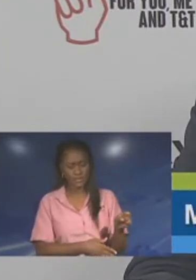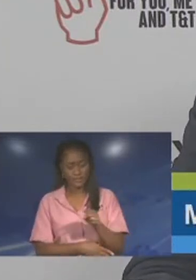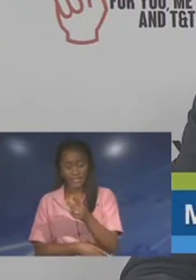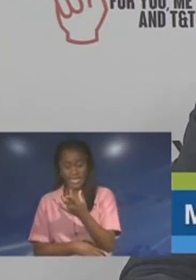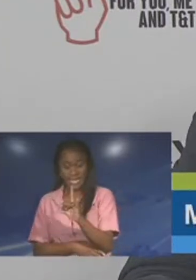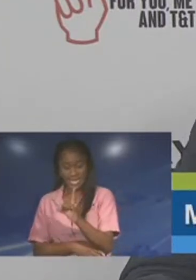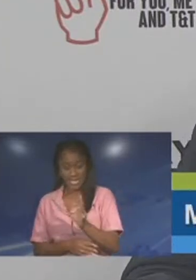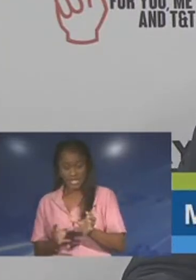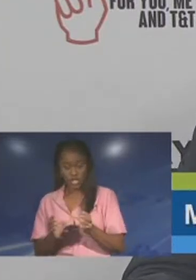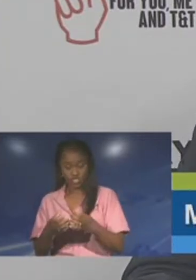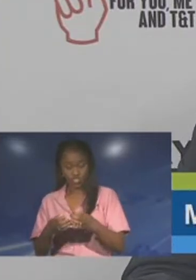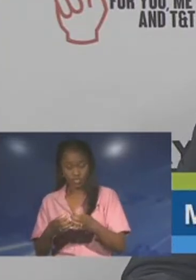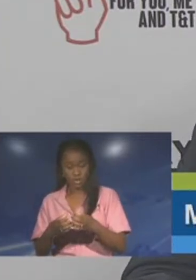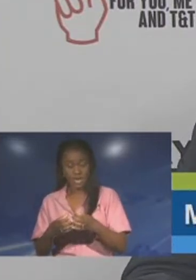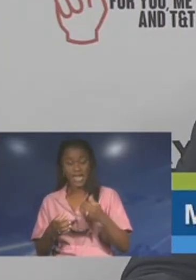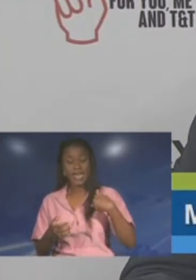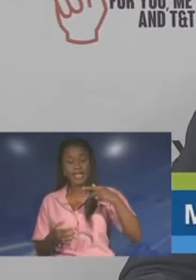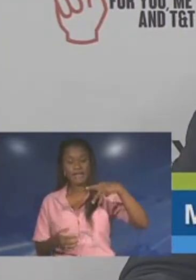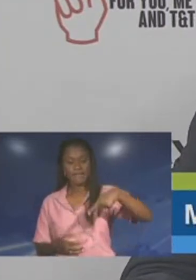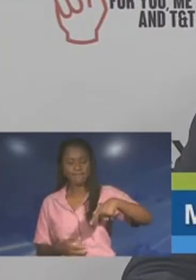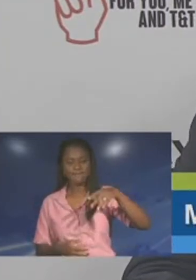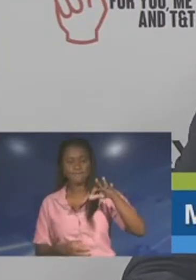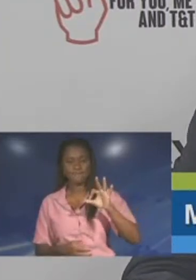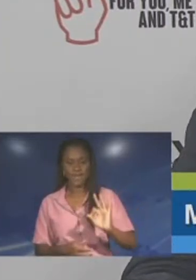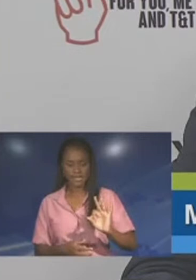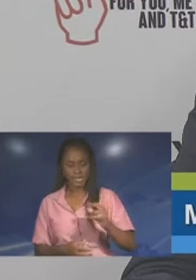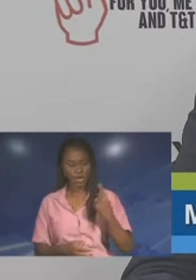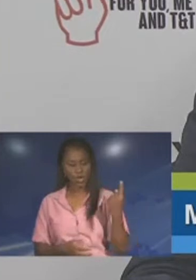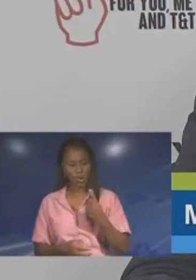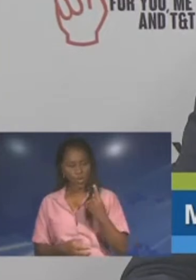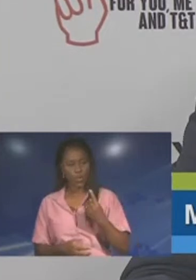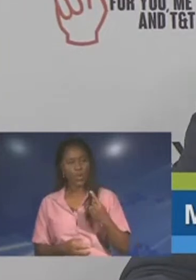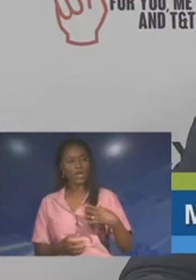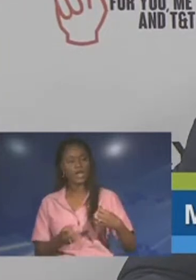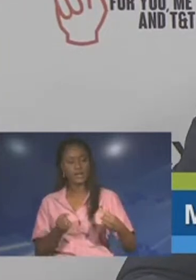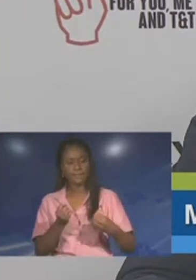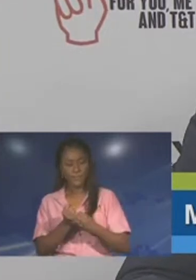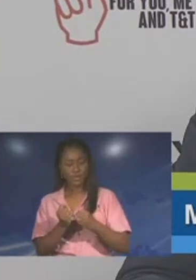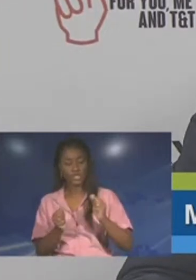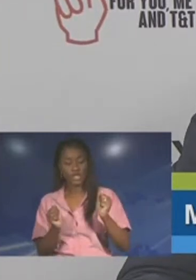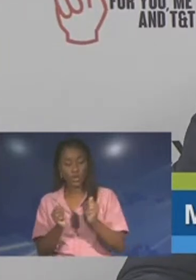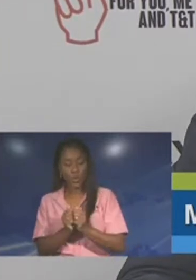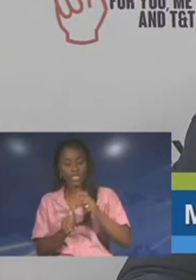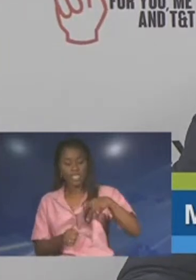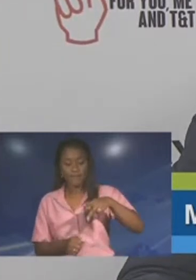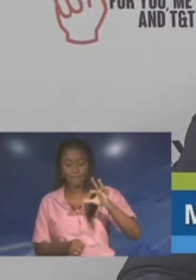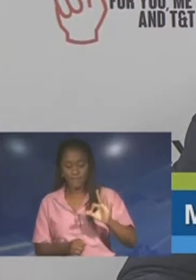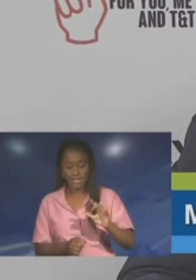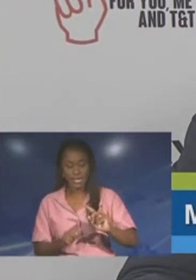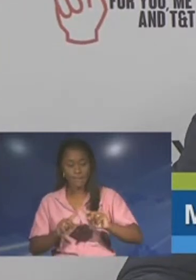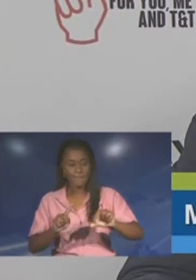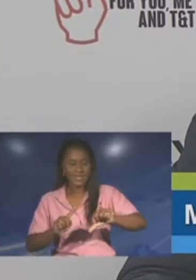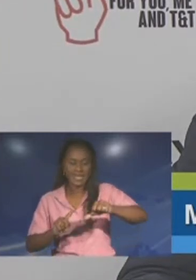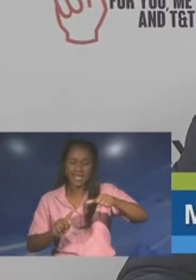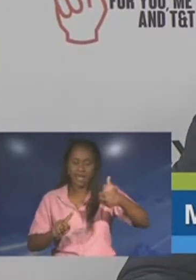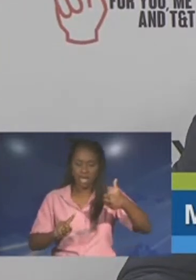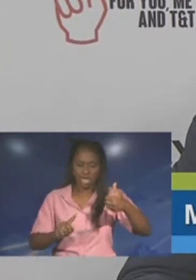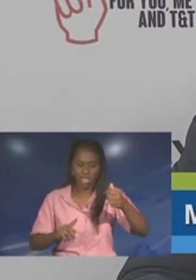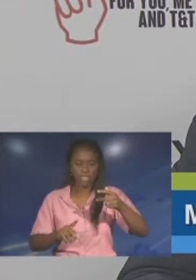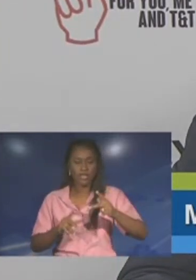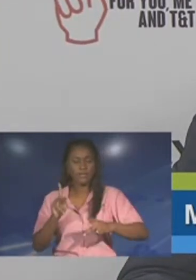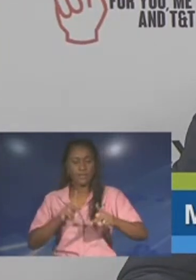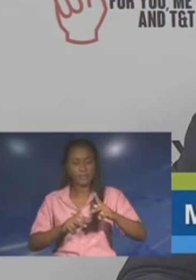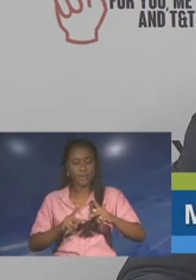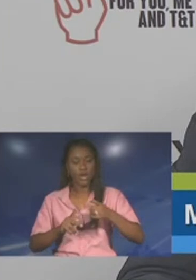cohort who got Pfizer. They could only have been boosted with Pfizer, but anybody over 18 can